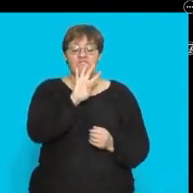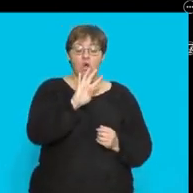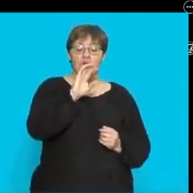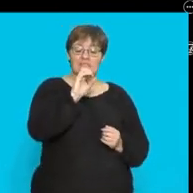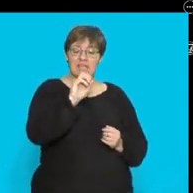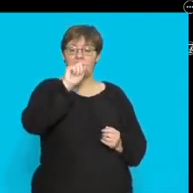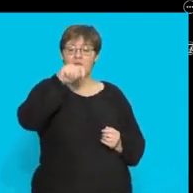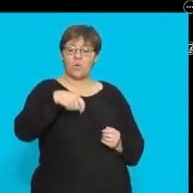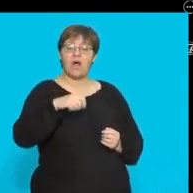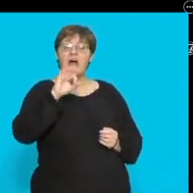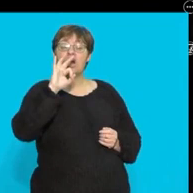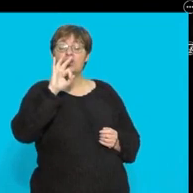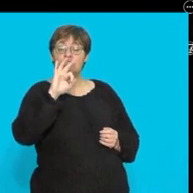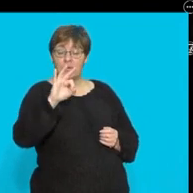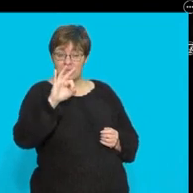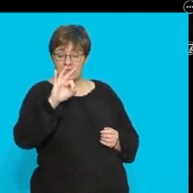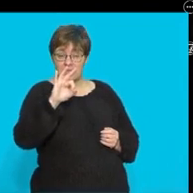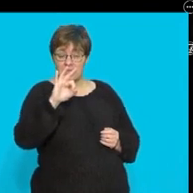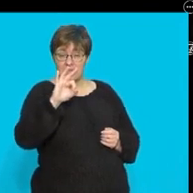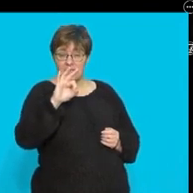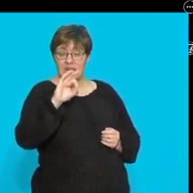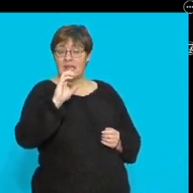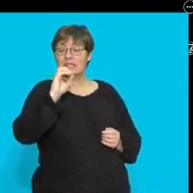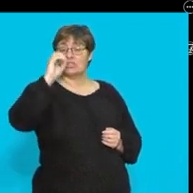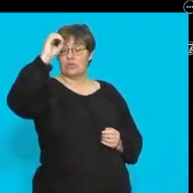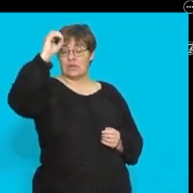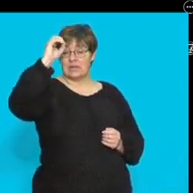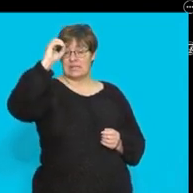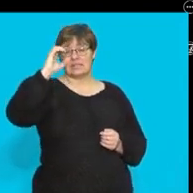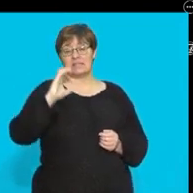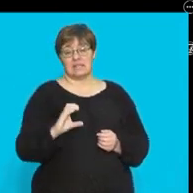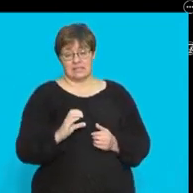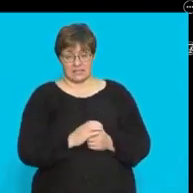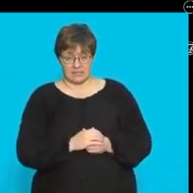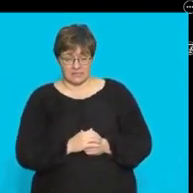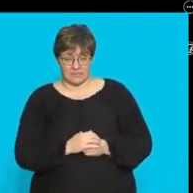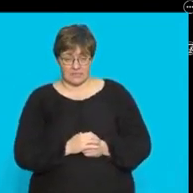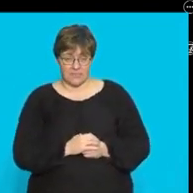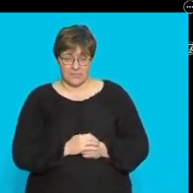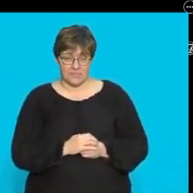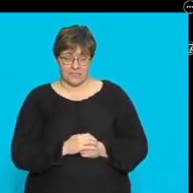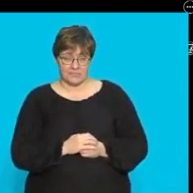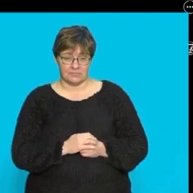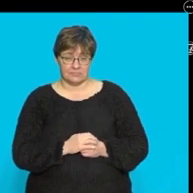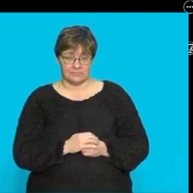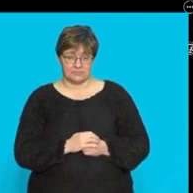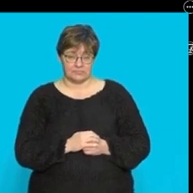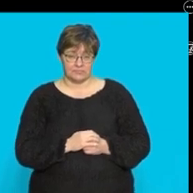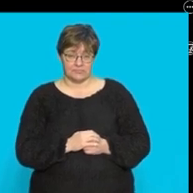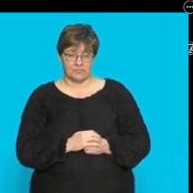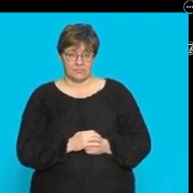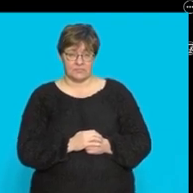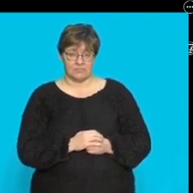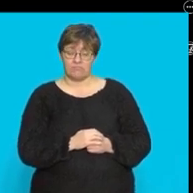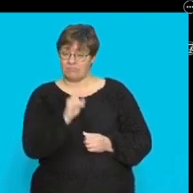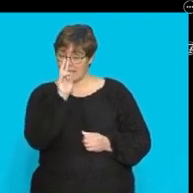temperature, temperature has got units, so your answer must be 40,3 degrees Celsius.